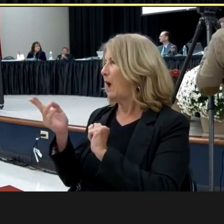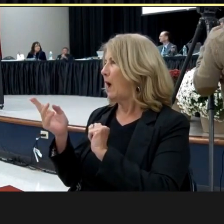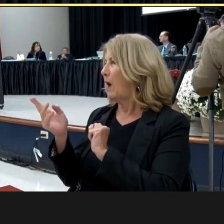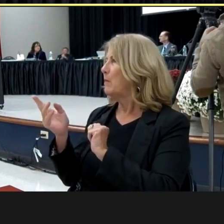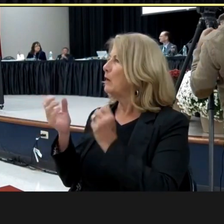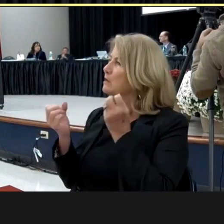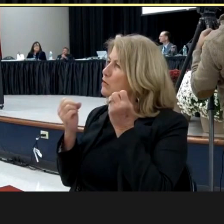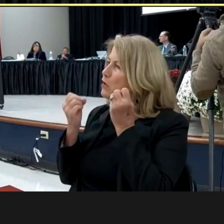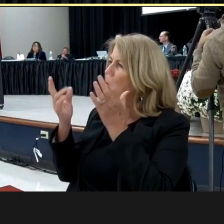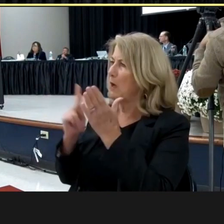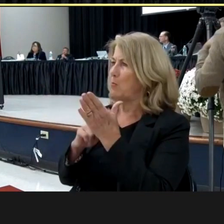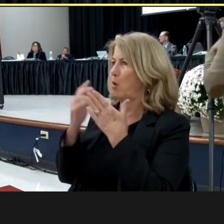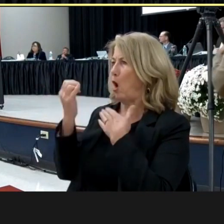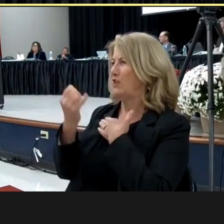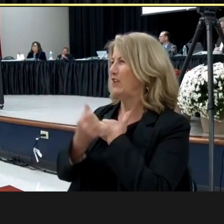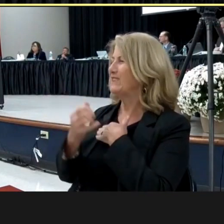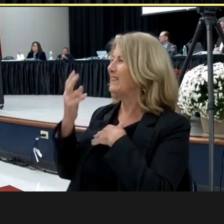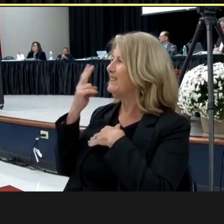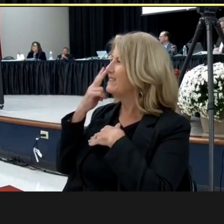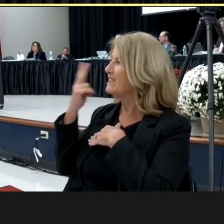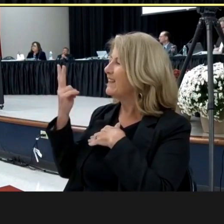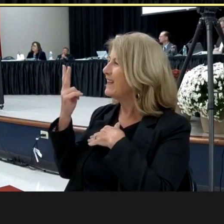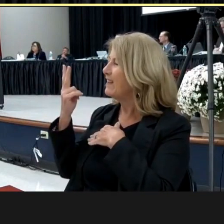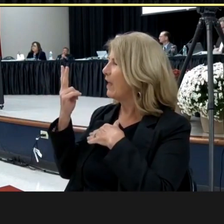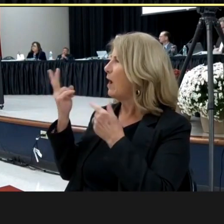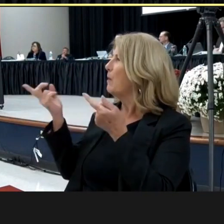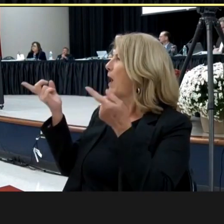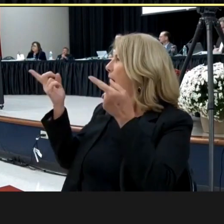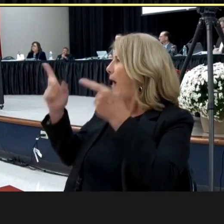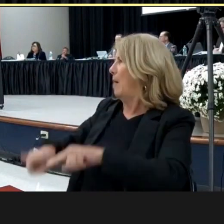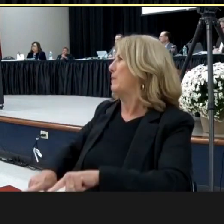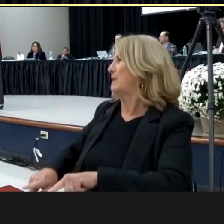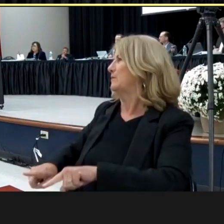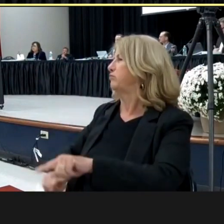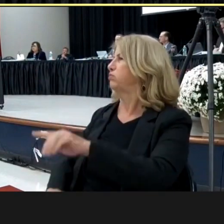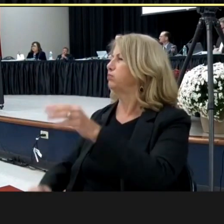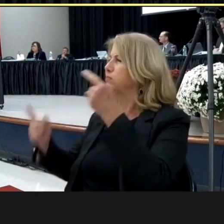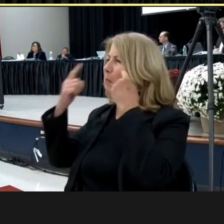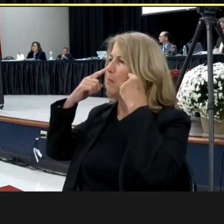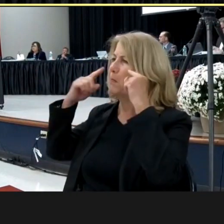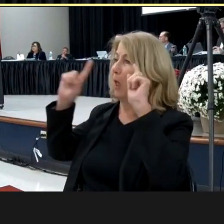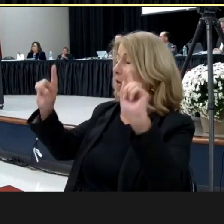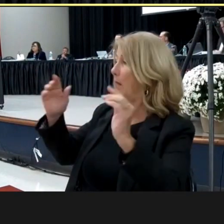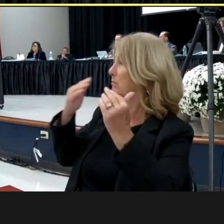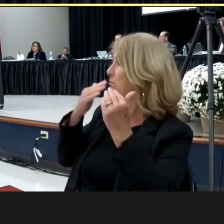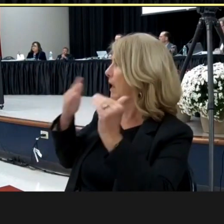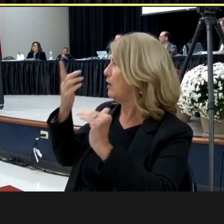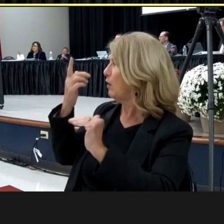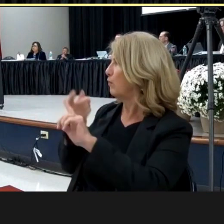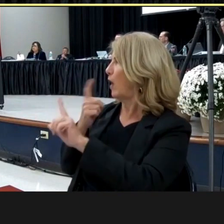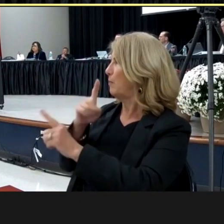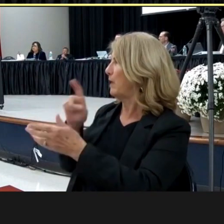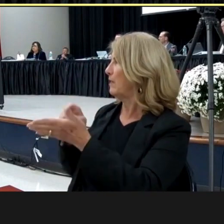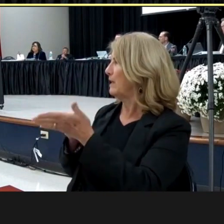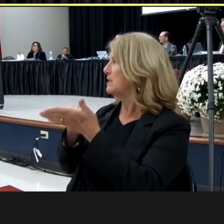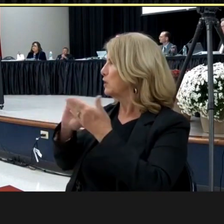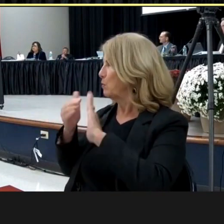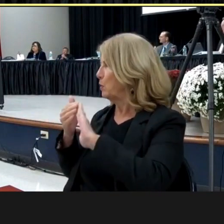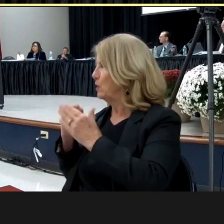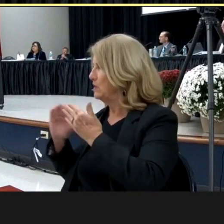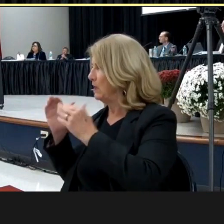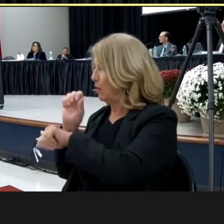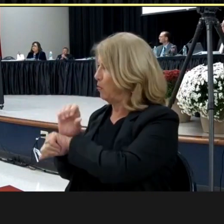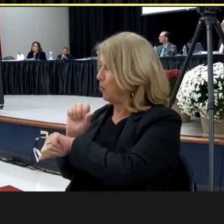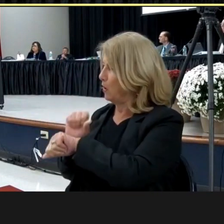many of these projects and see them come to be. And just thank you from this community. The work you've done is so meaningful